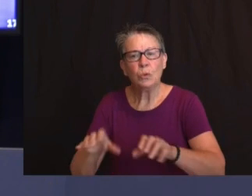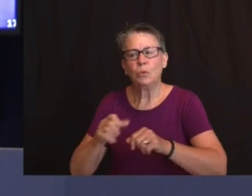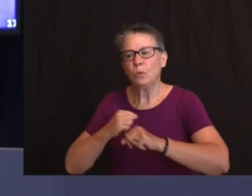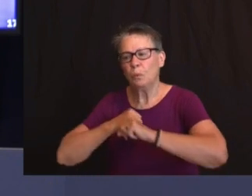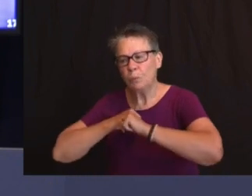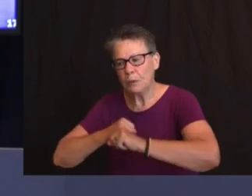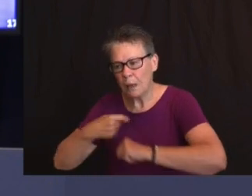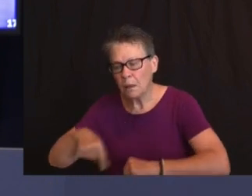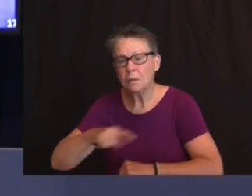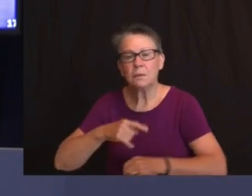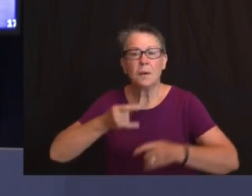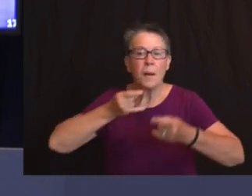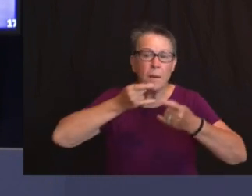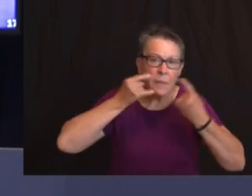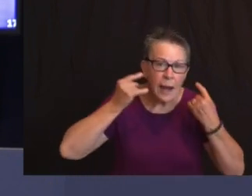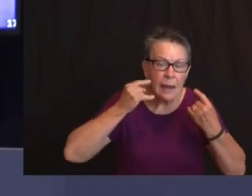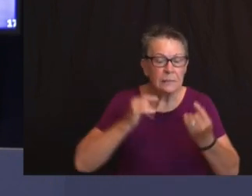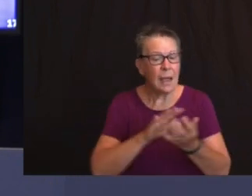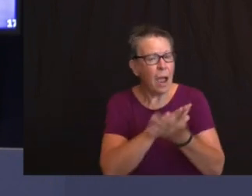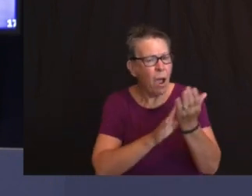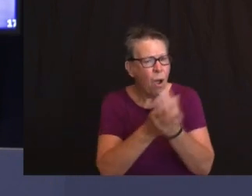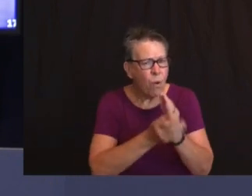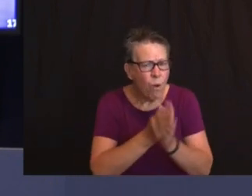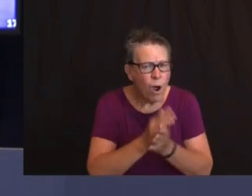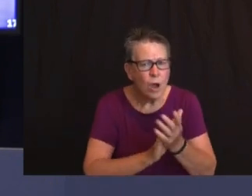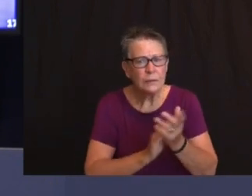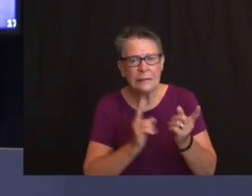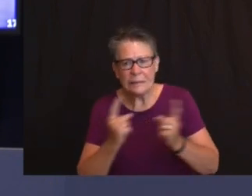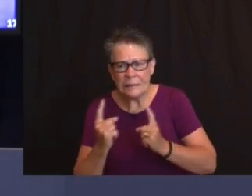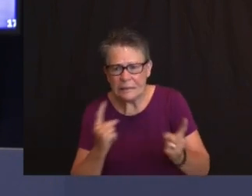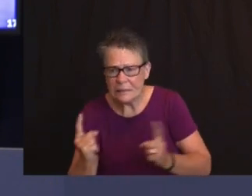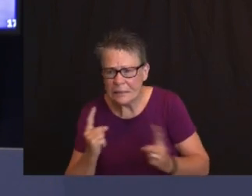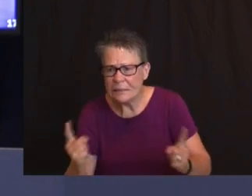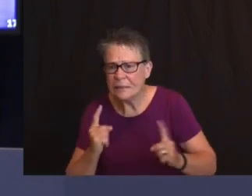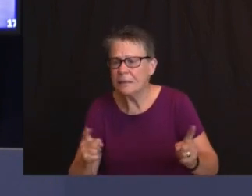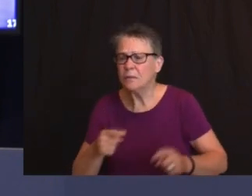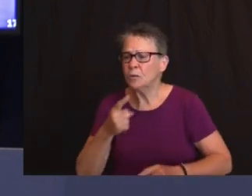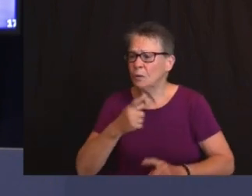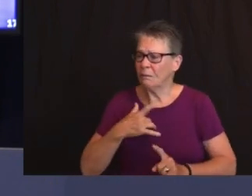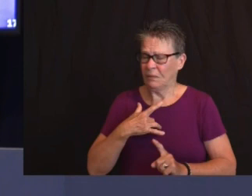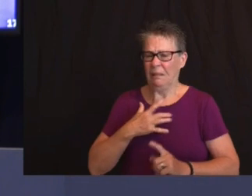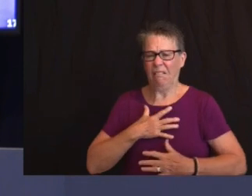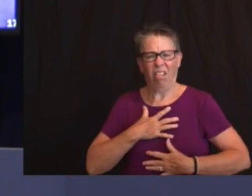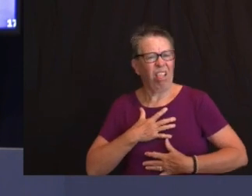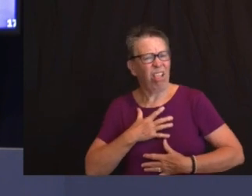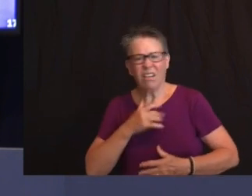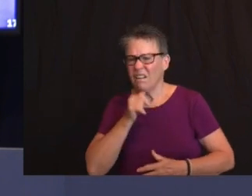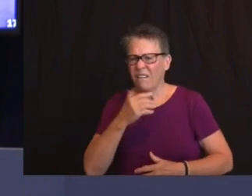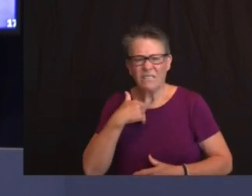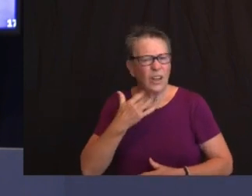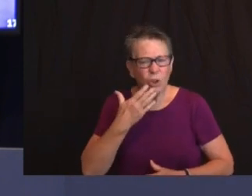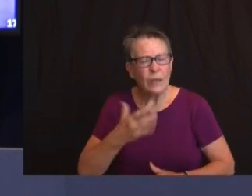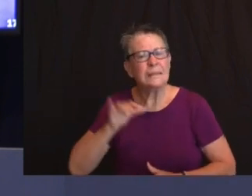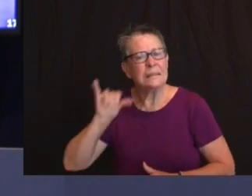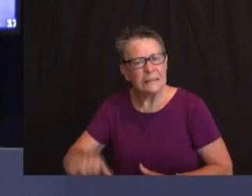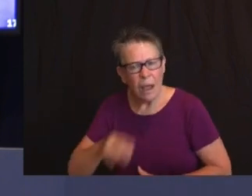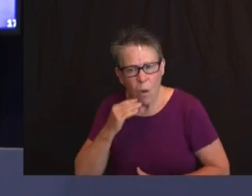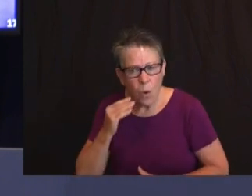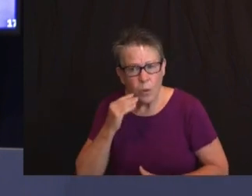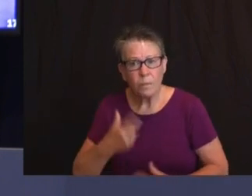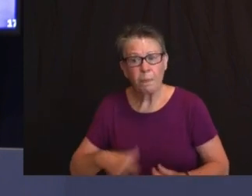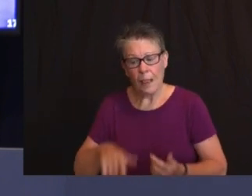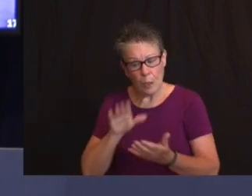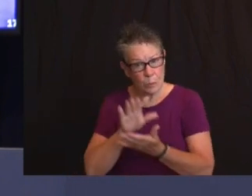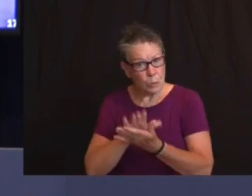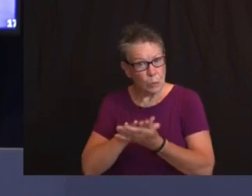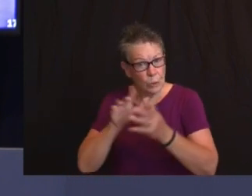washing, physical distancing, and staying home when you're sick. When schools implement testing combined with prevention strategies, they